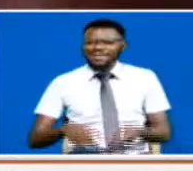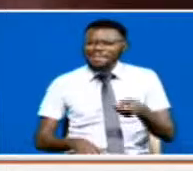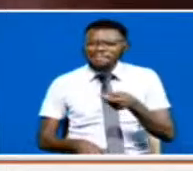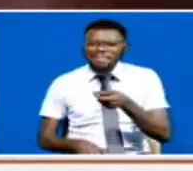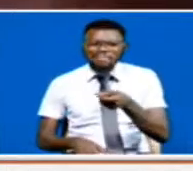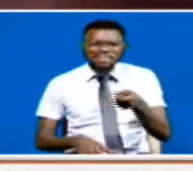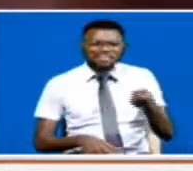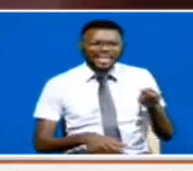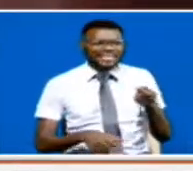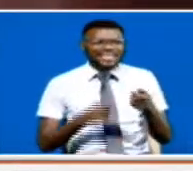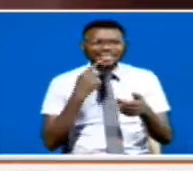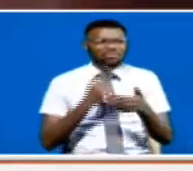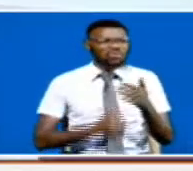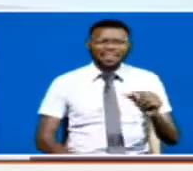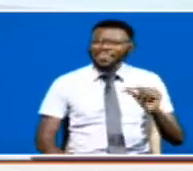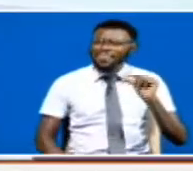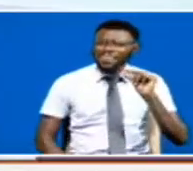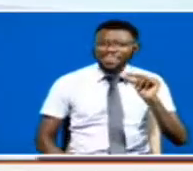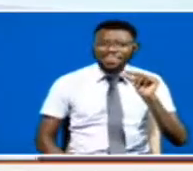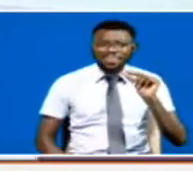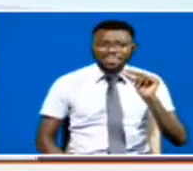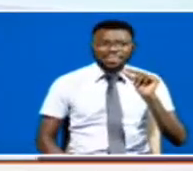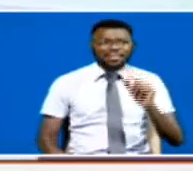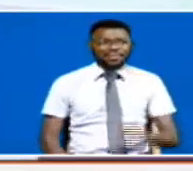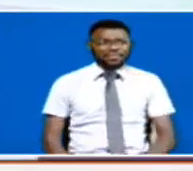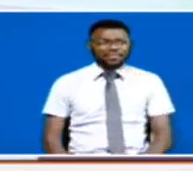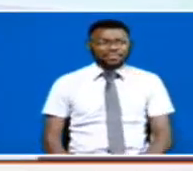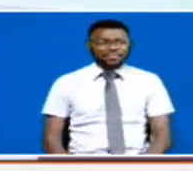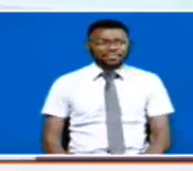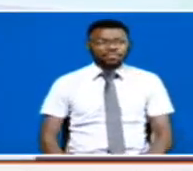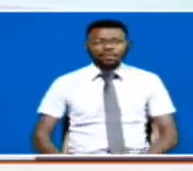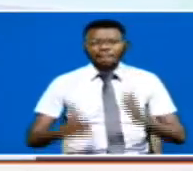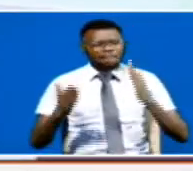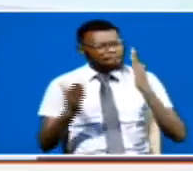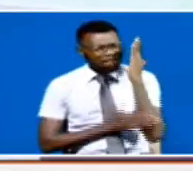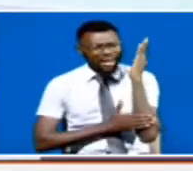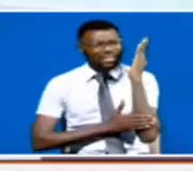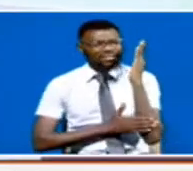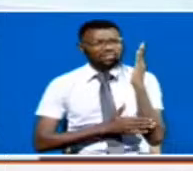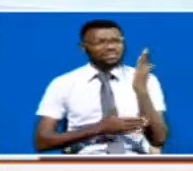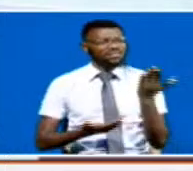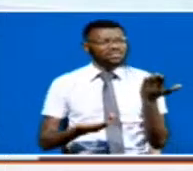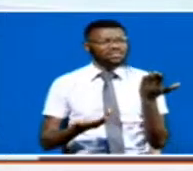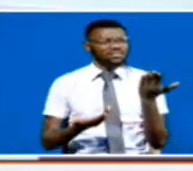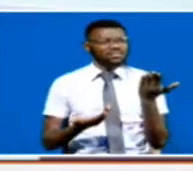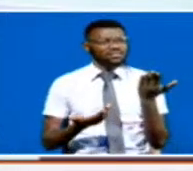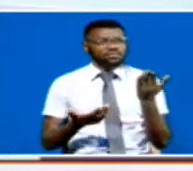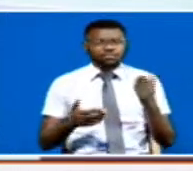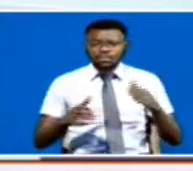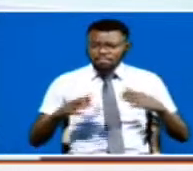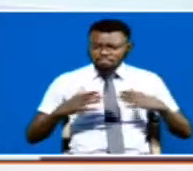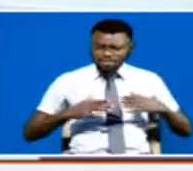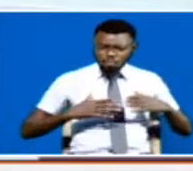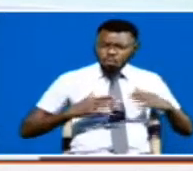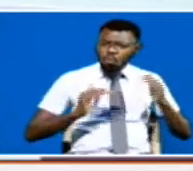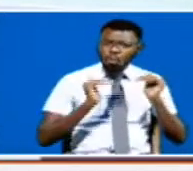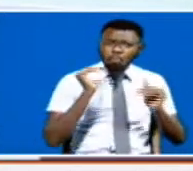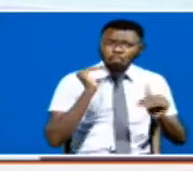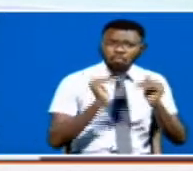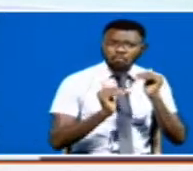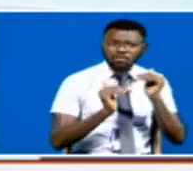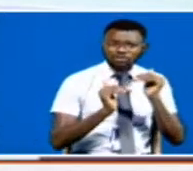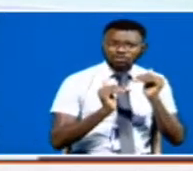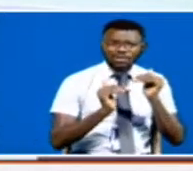terming it as peanuts. It's a bad labor practice to have professionals to go for